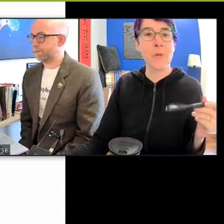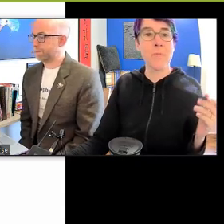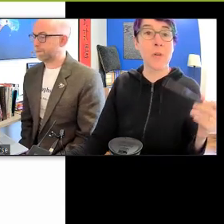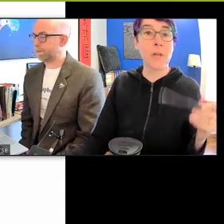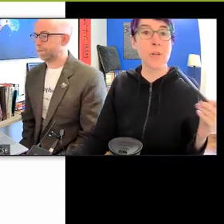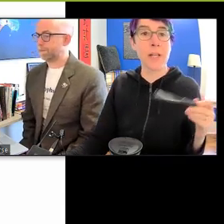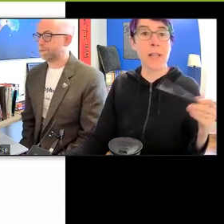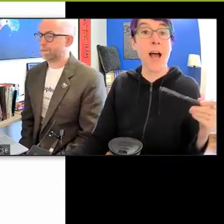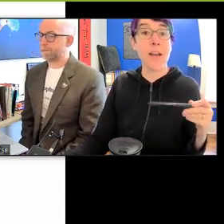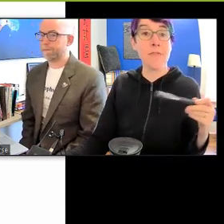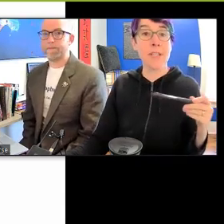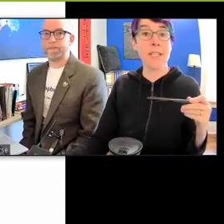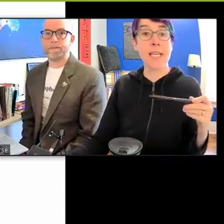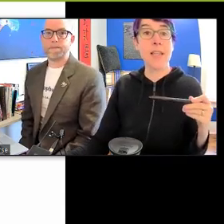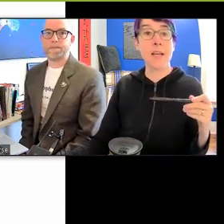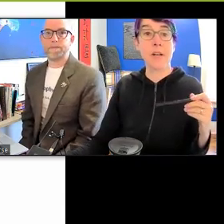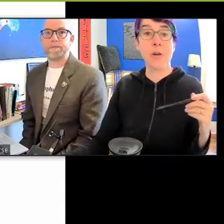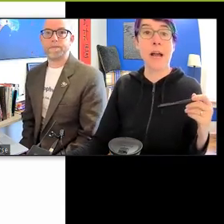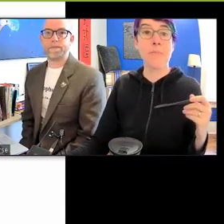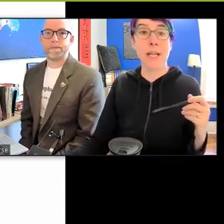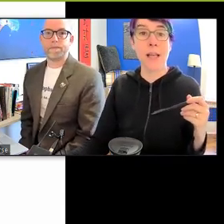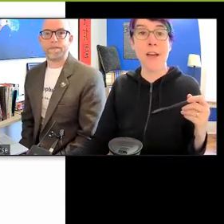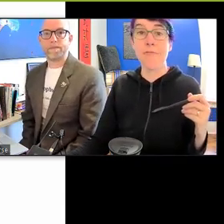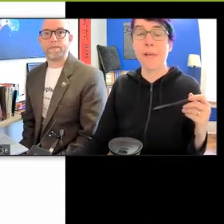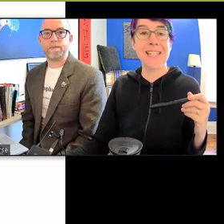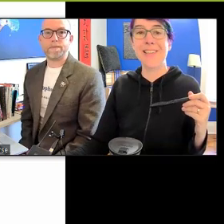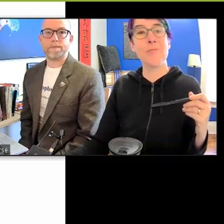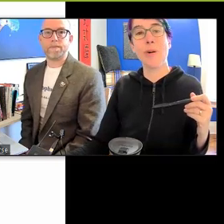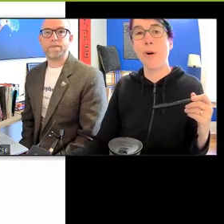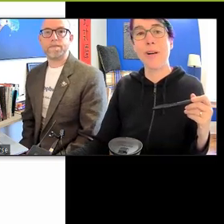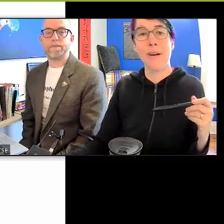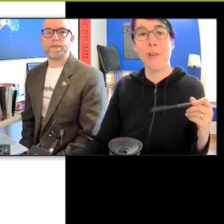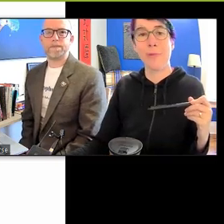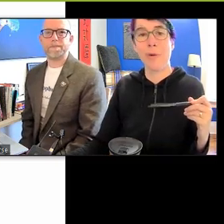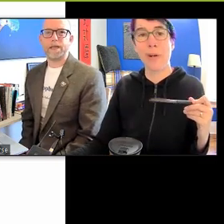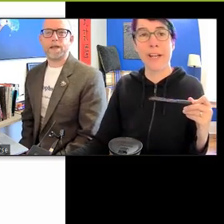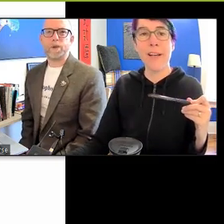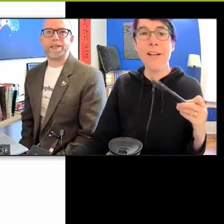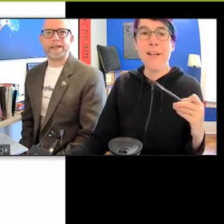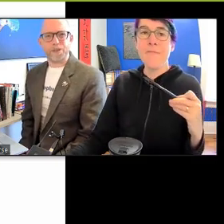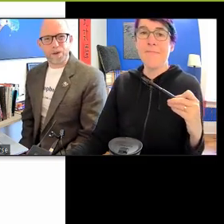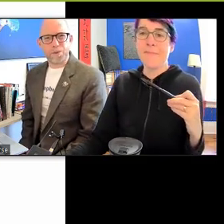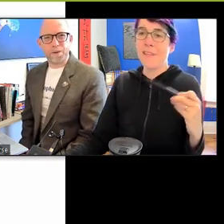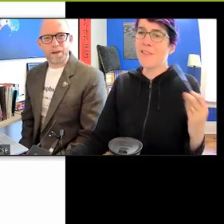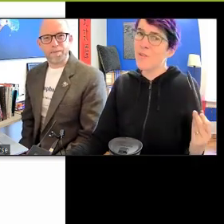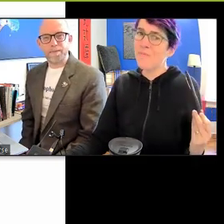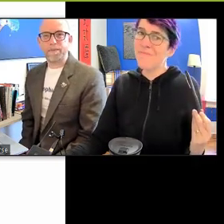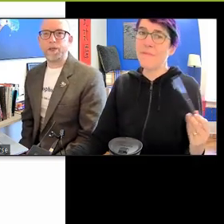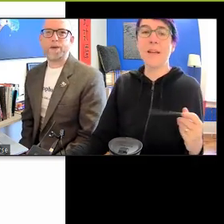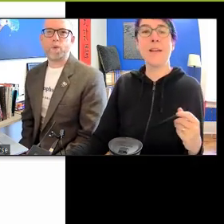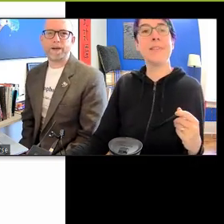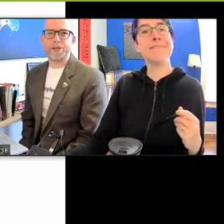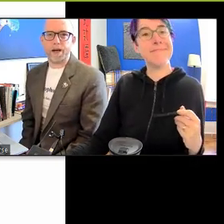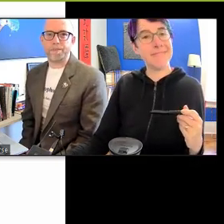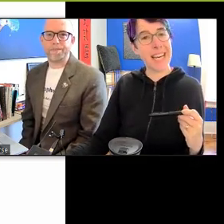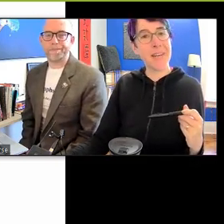through Zoom, you can do it live. You can see the closed captioning live, but it doesn't record it on the recording. Which is like Zoom. Zoom. You